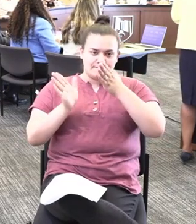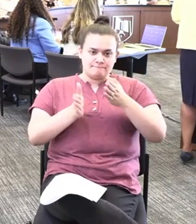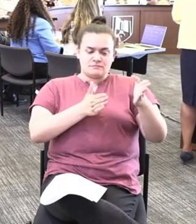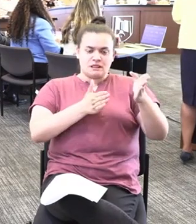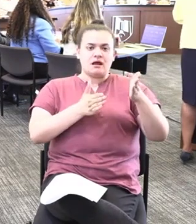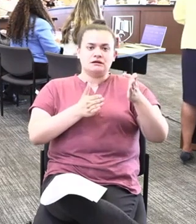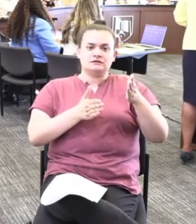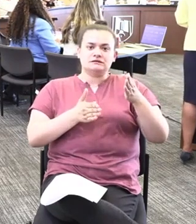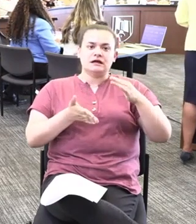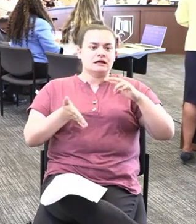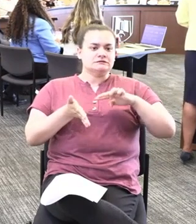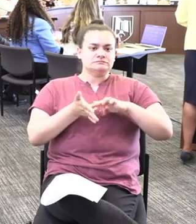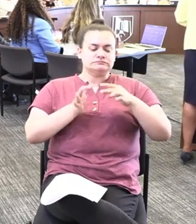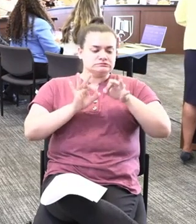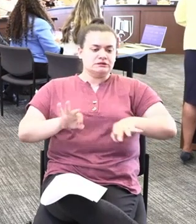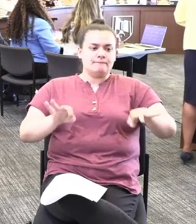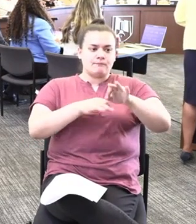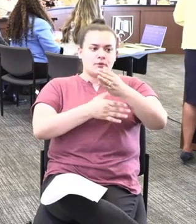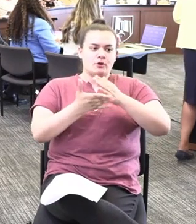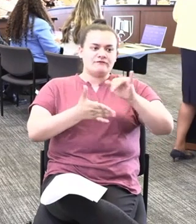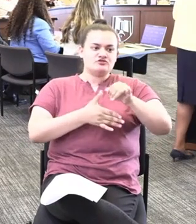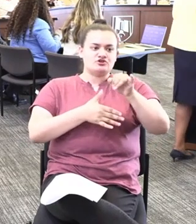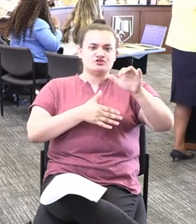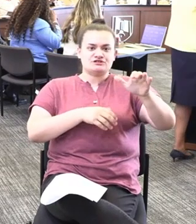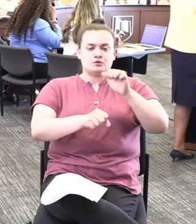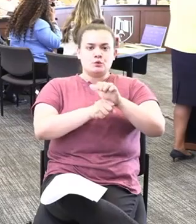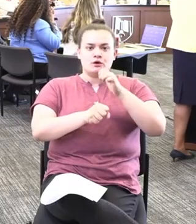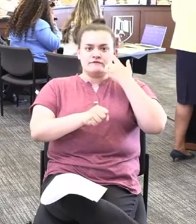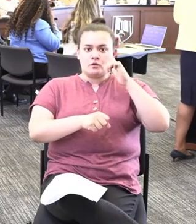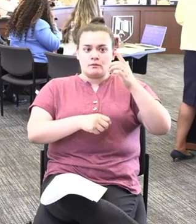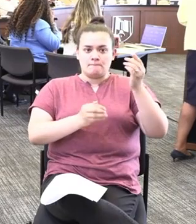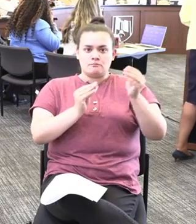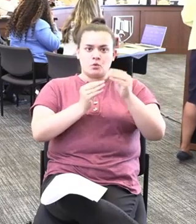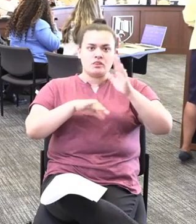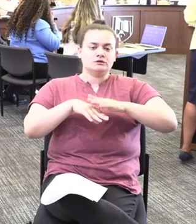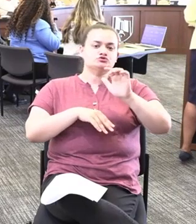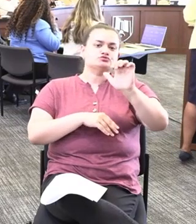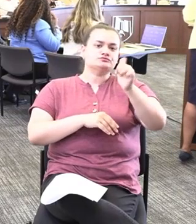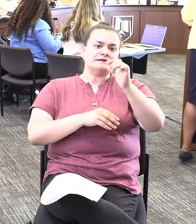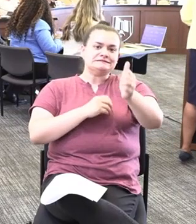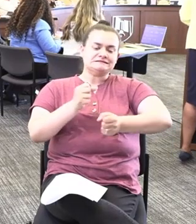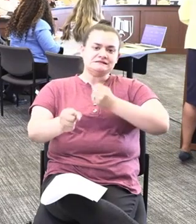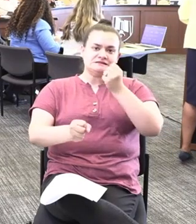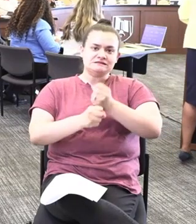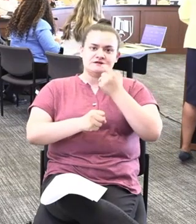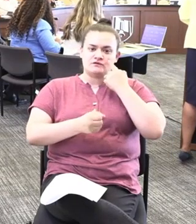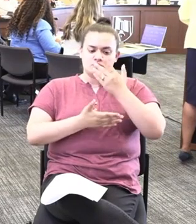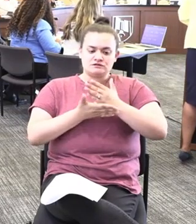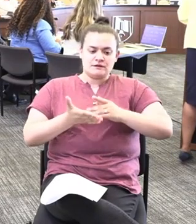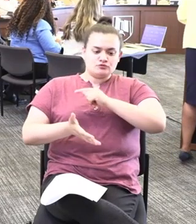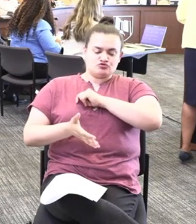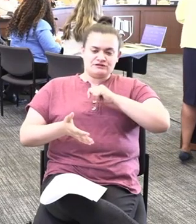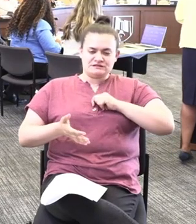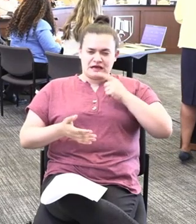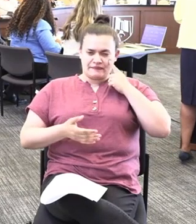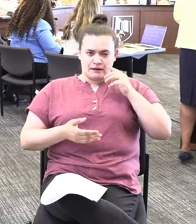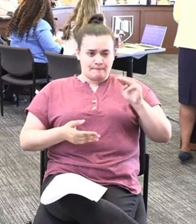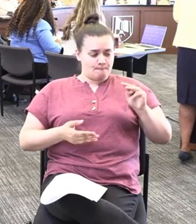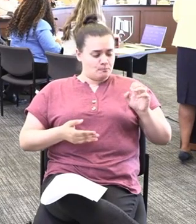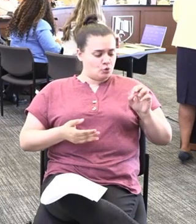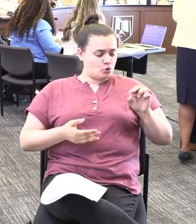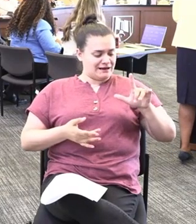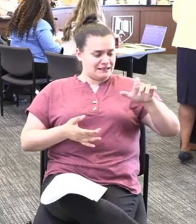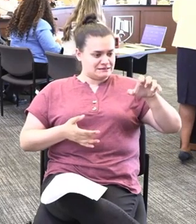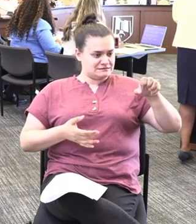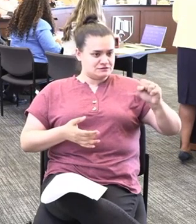has been a defining part of JJC's work for more than a decade. For some trustees, I believe Trustee Morales, you probably